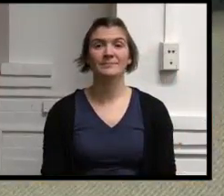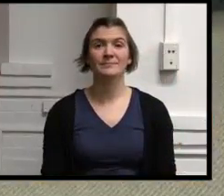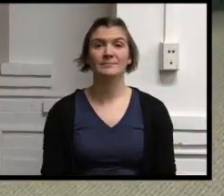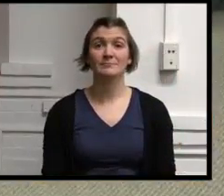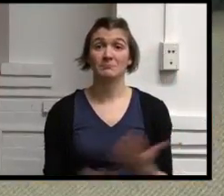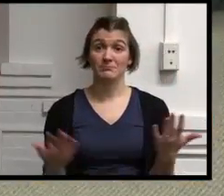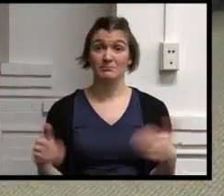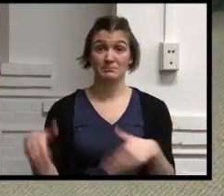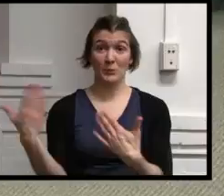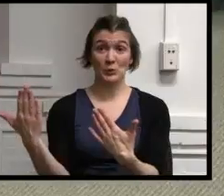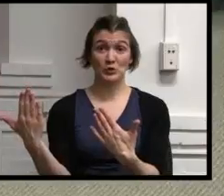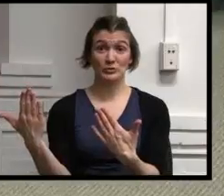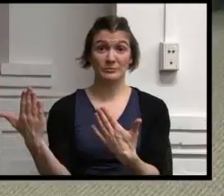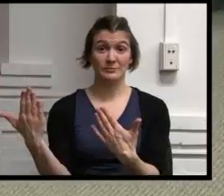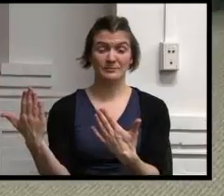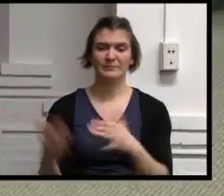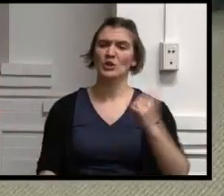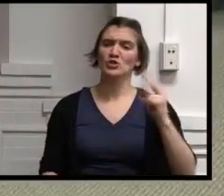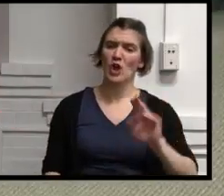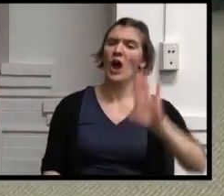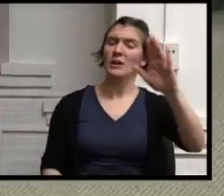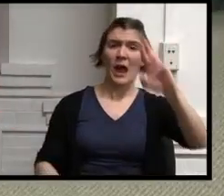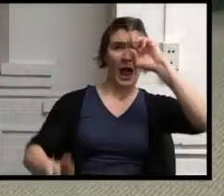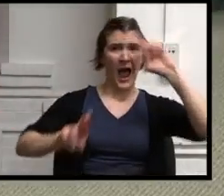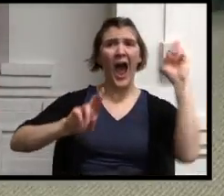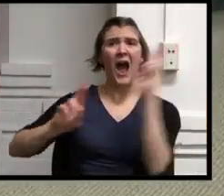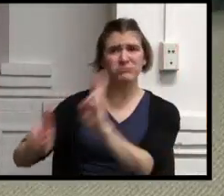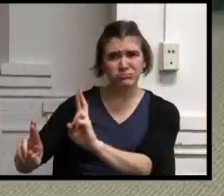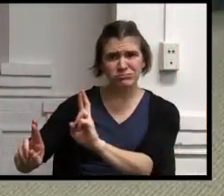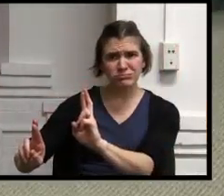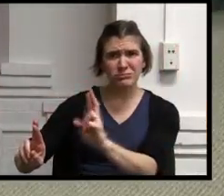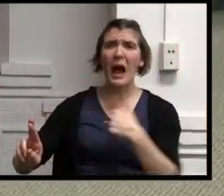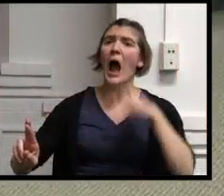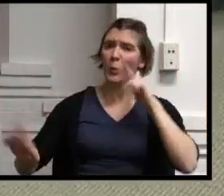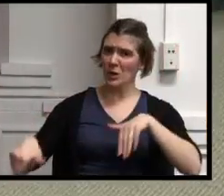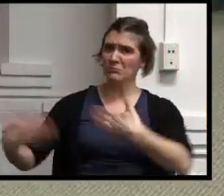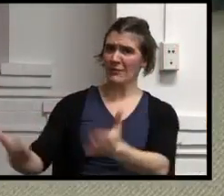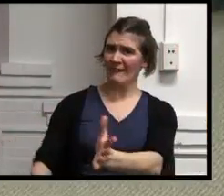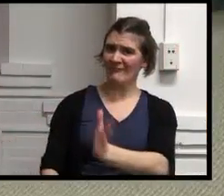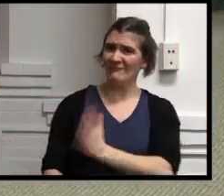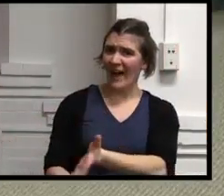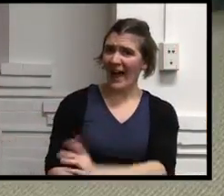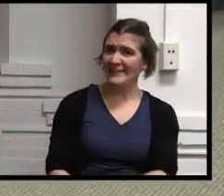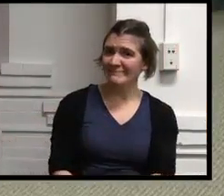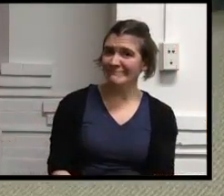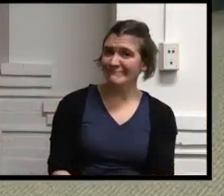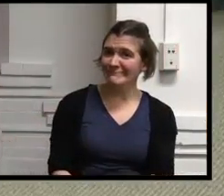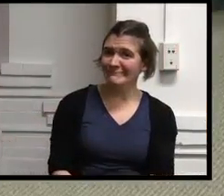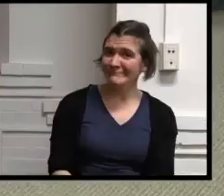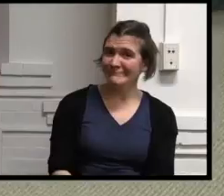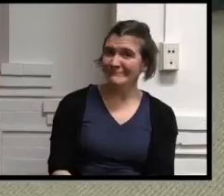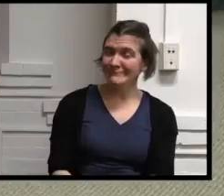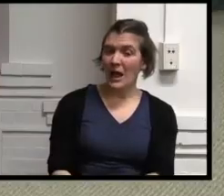Do I hear such a motion? Well, out of due respect for you, Mr. DeGray, I will make the motion.